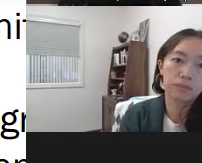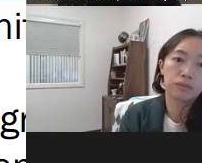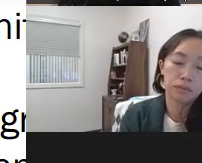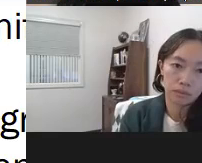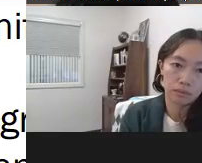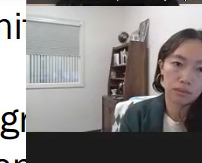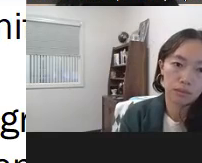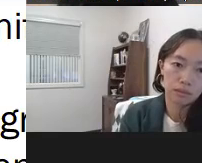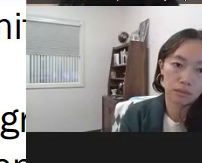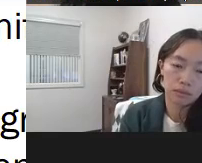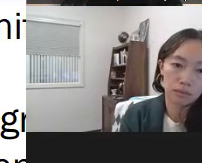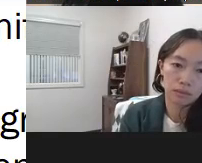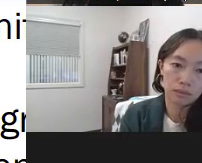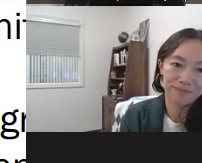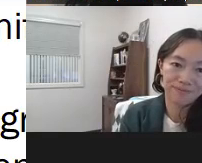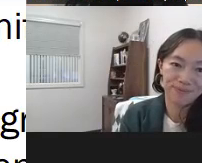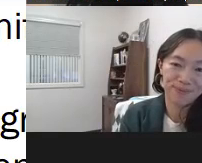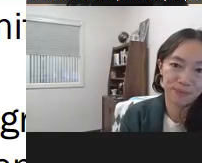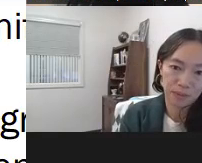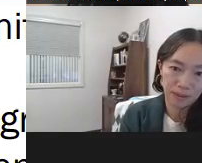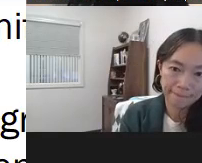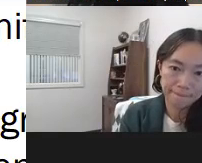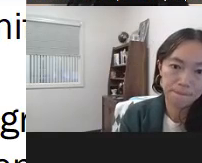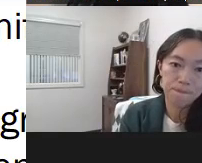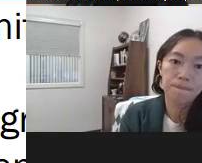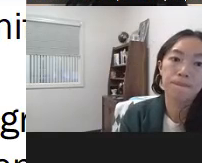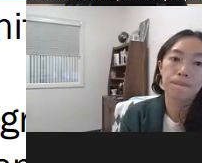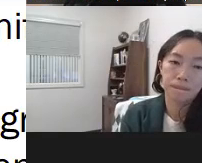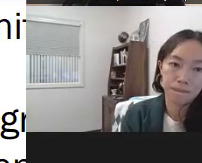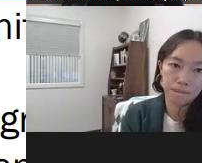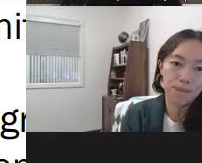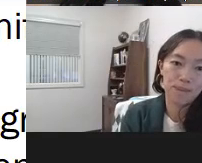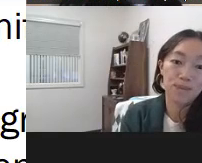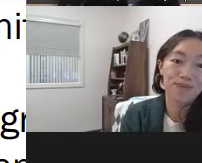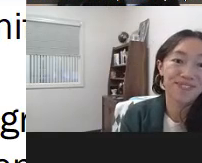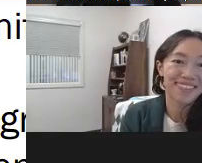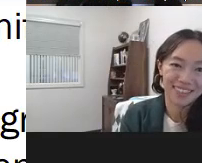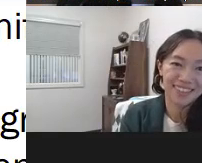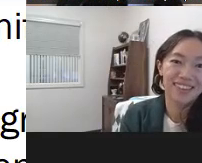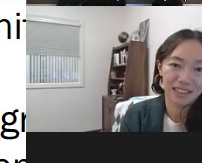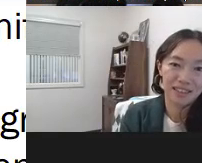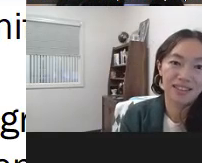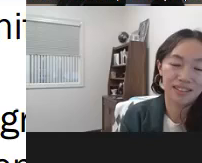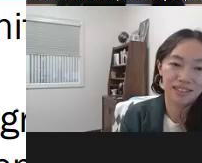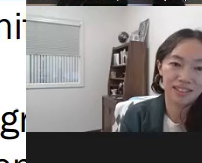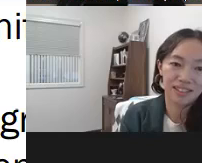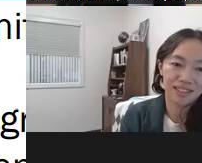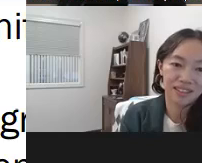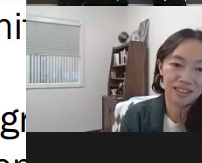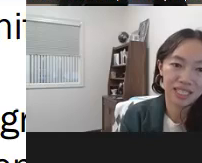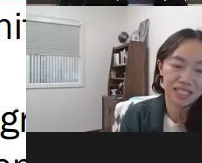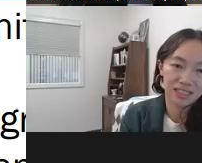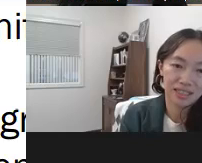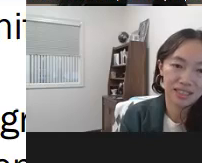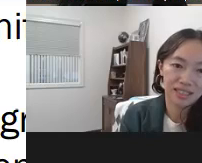or how is that going down now? Because I'm that's just people are asking me and I don't know, so I'm just trying to